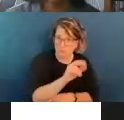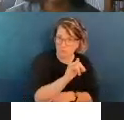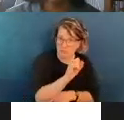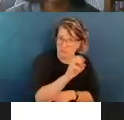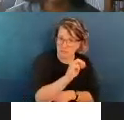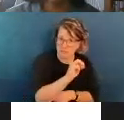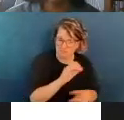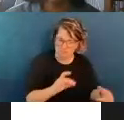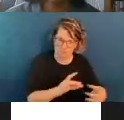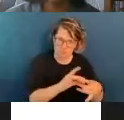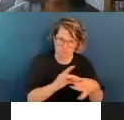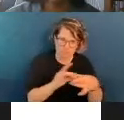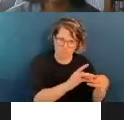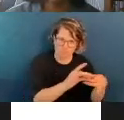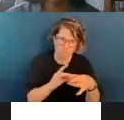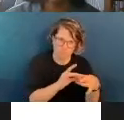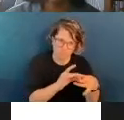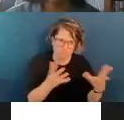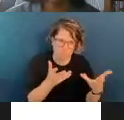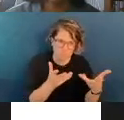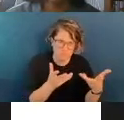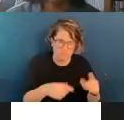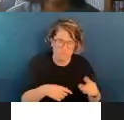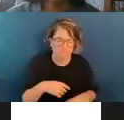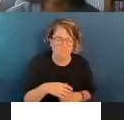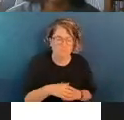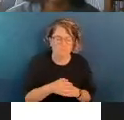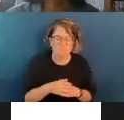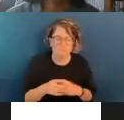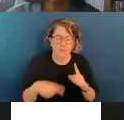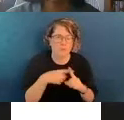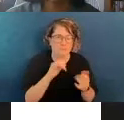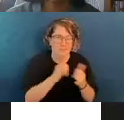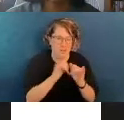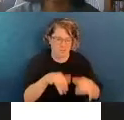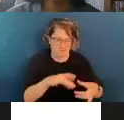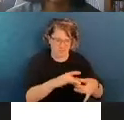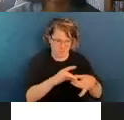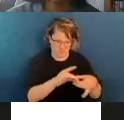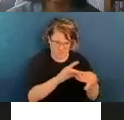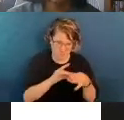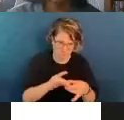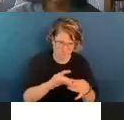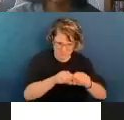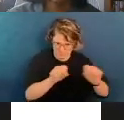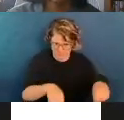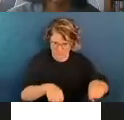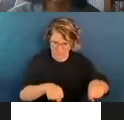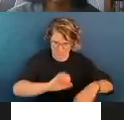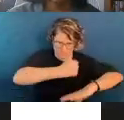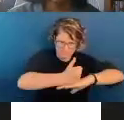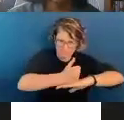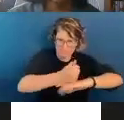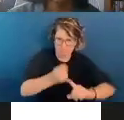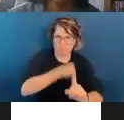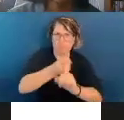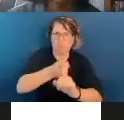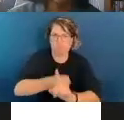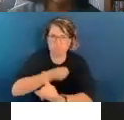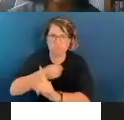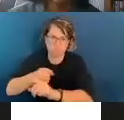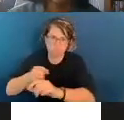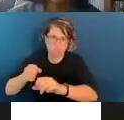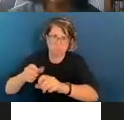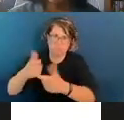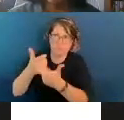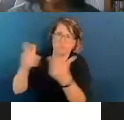relationship helps to support self-perpetuating and inequitable colonial systems. And finally, the training provides